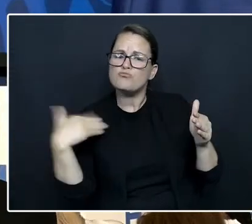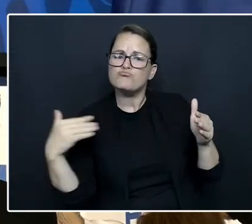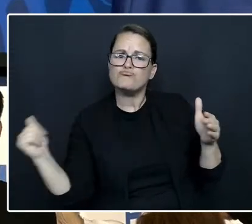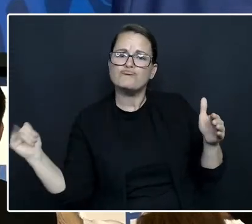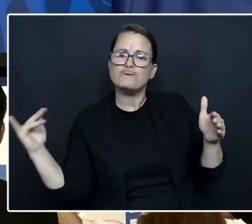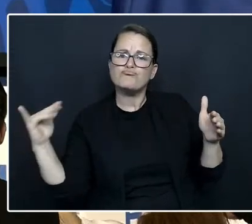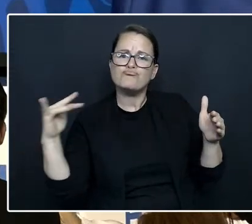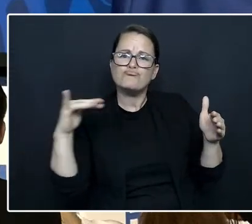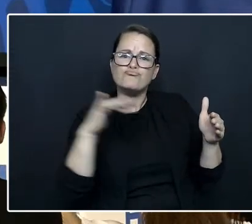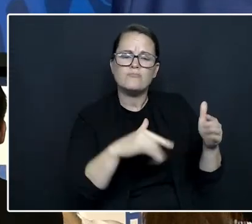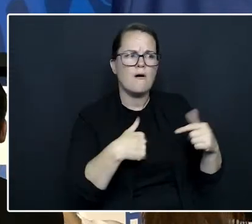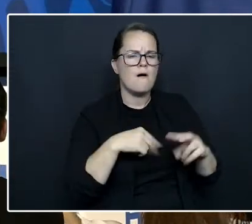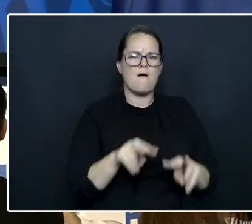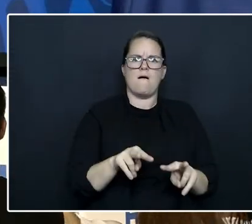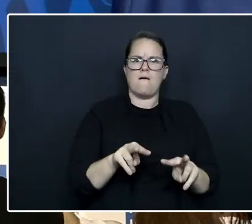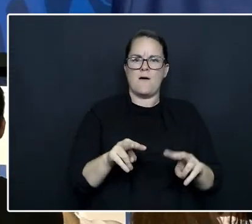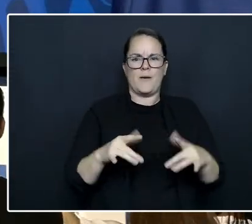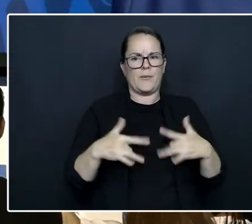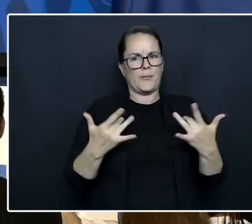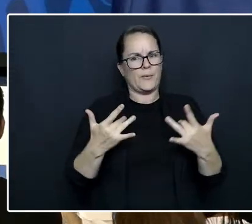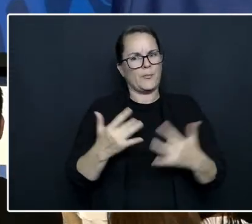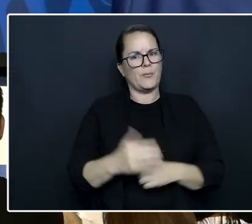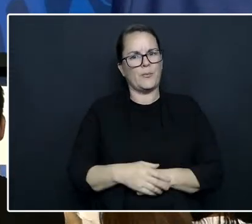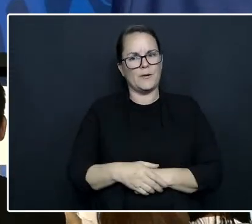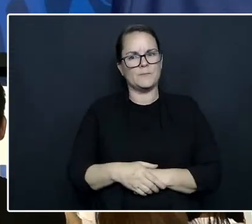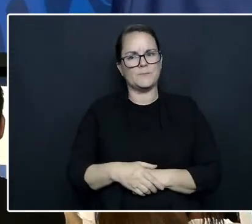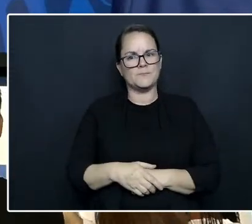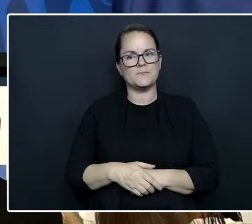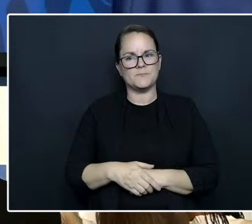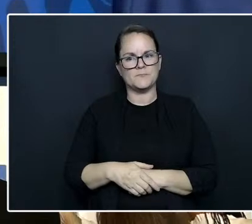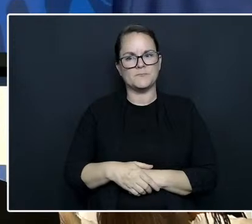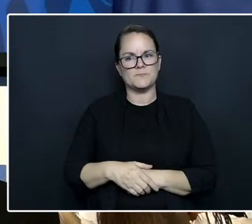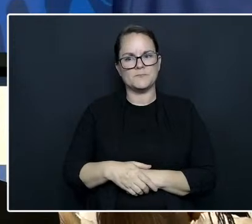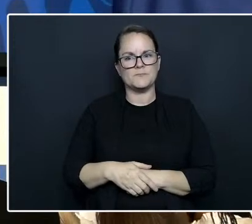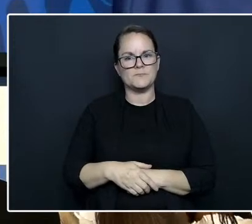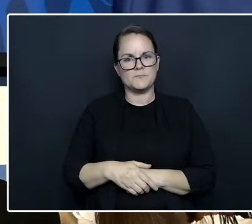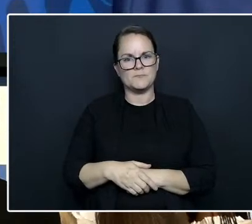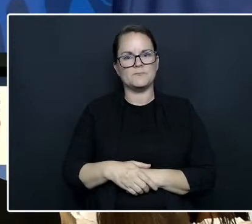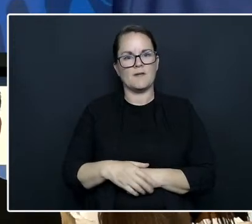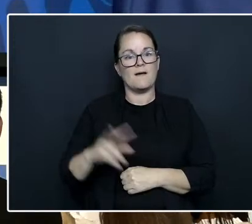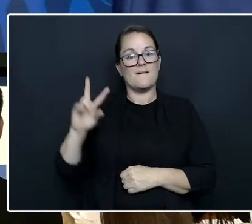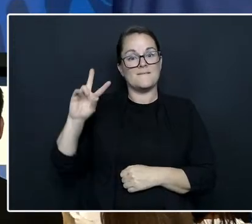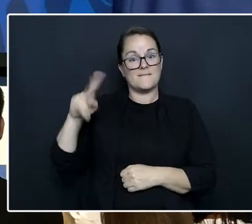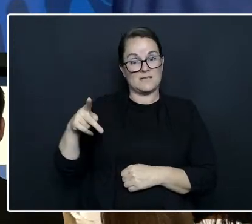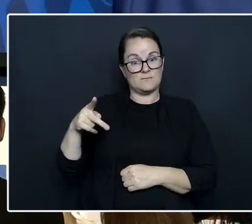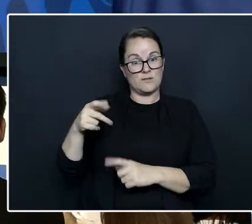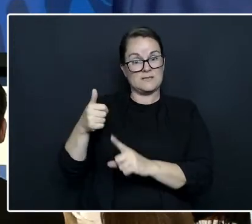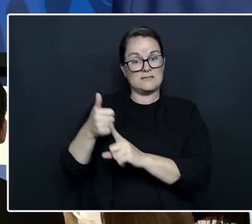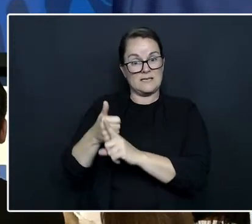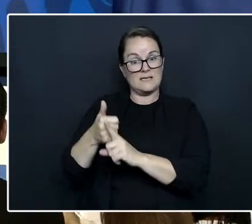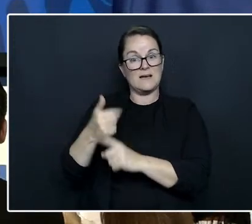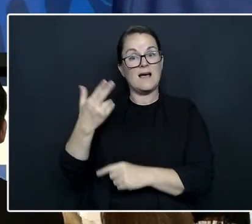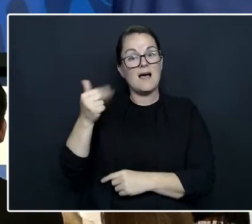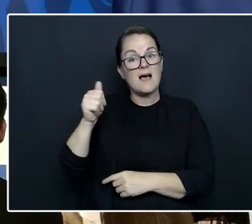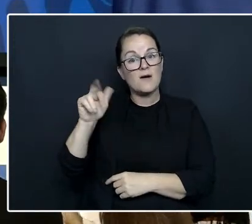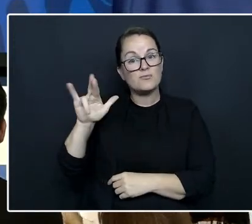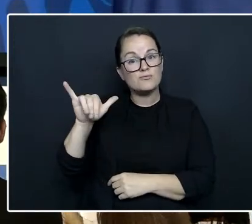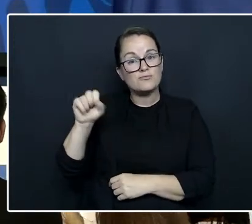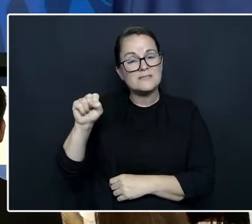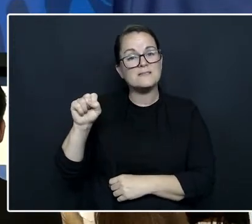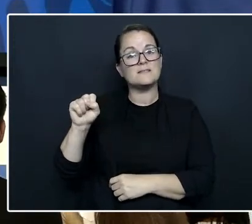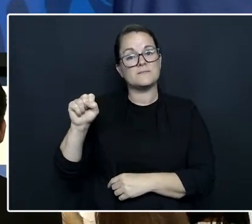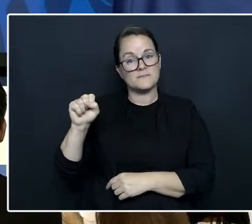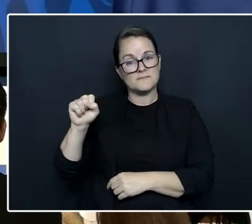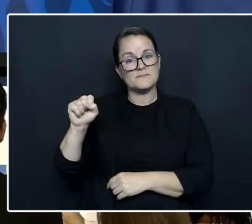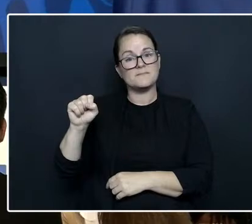And with Vice President Harris, we have a seat at